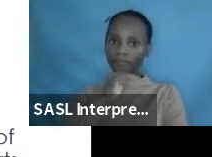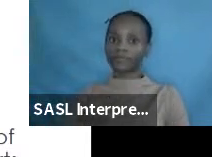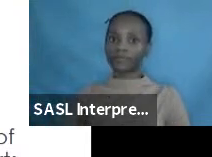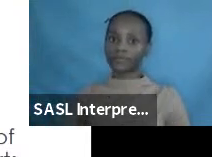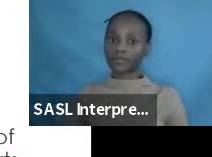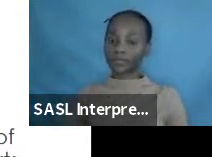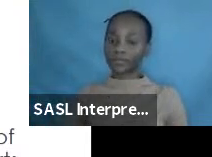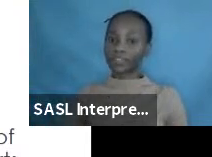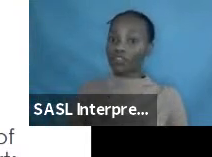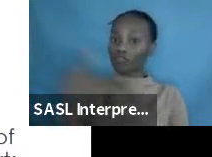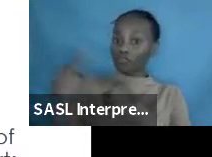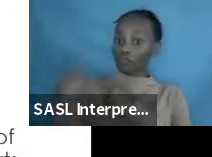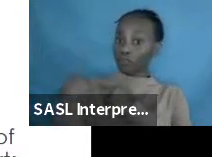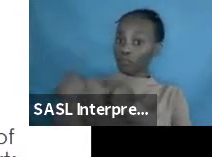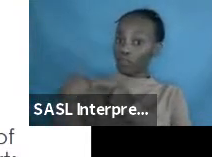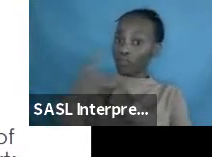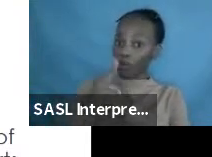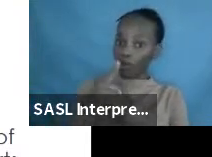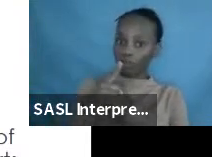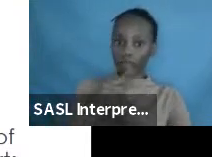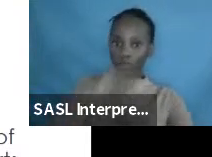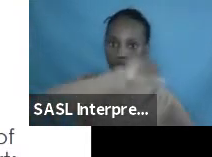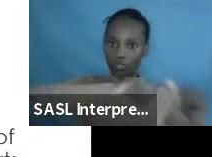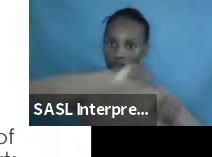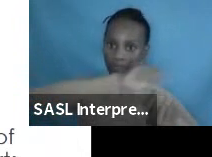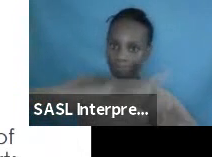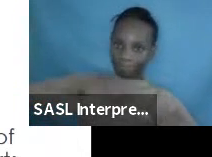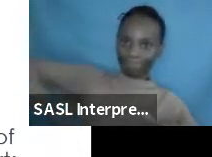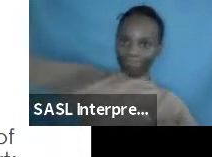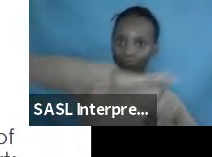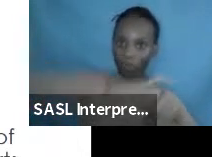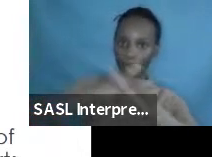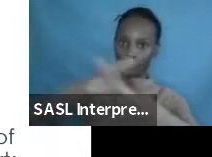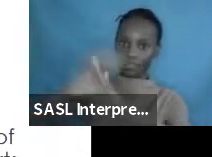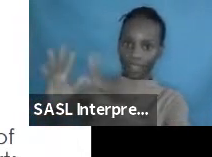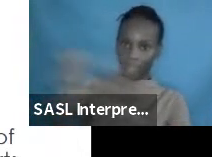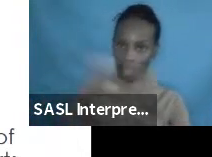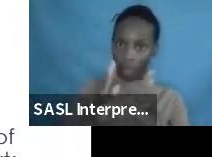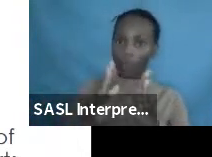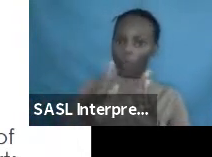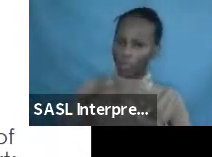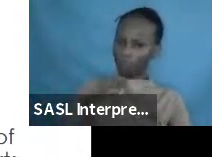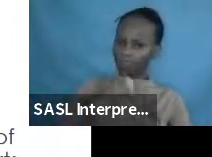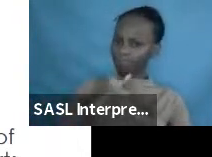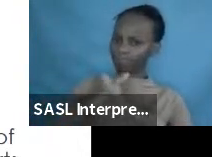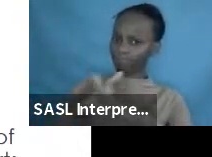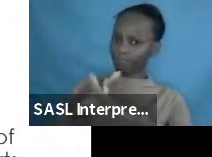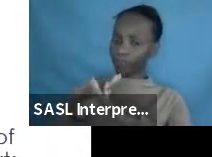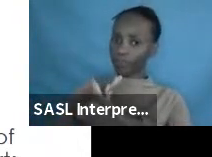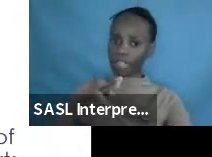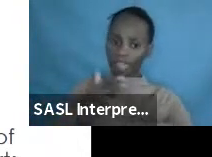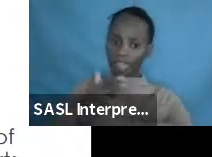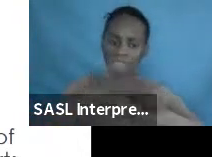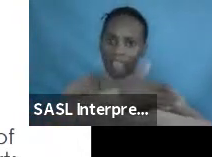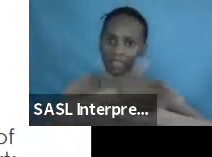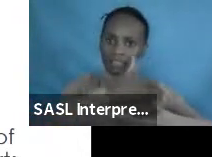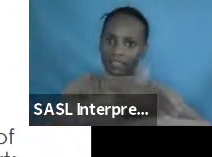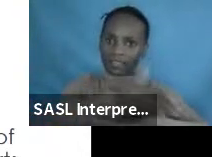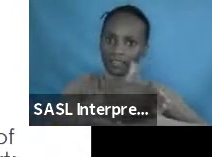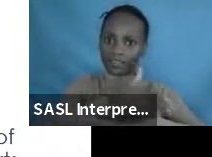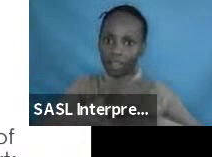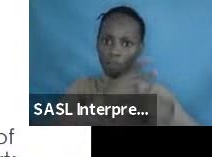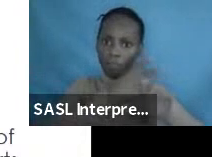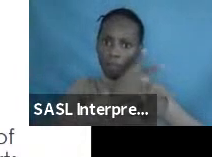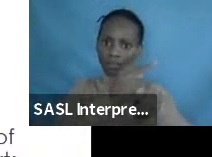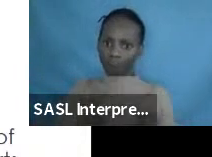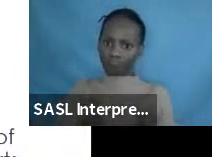of society. How do we protect the society? From accessing harmful goods, from allowing